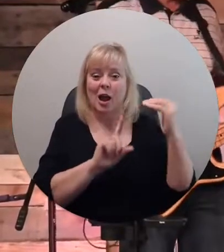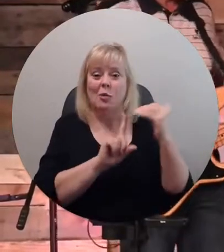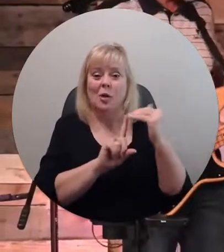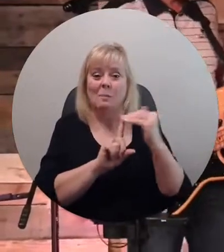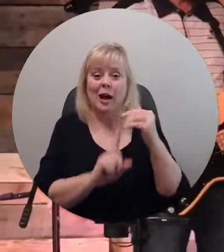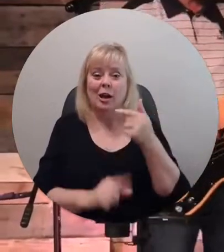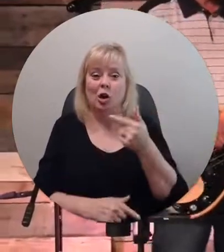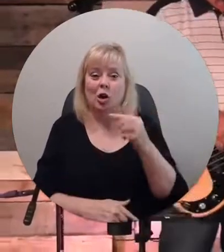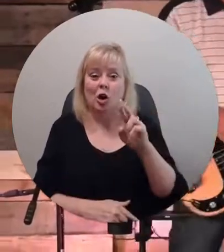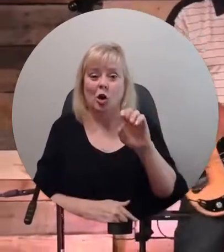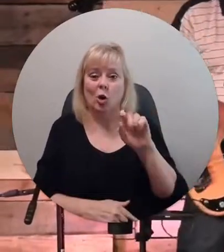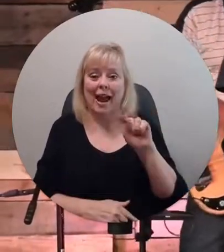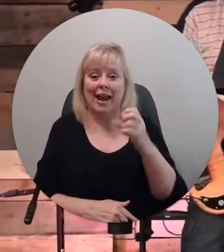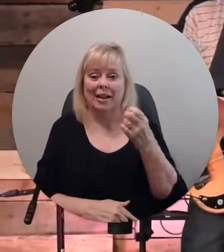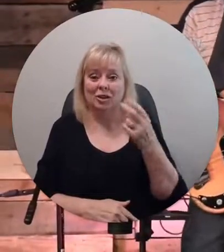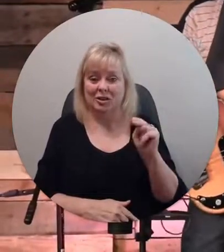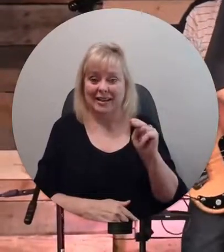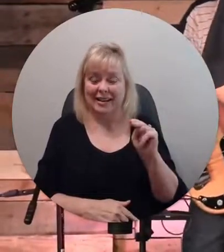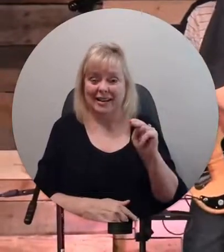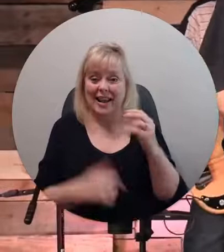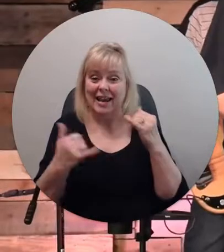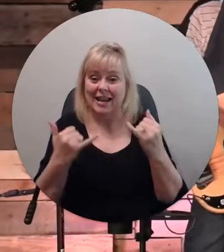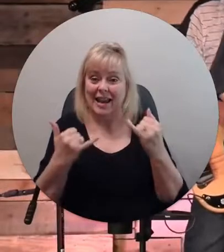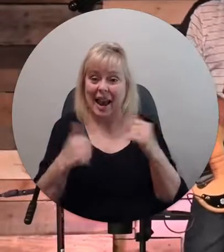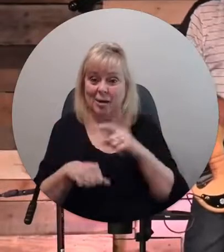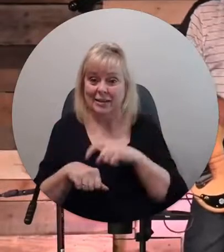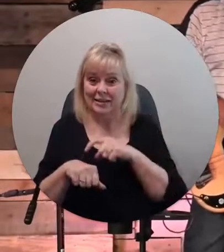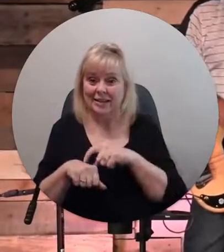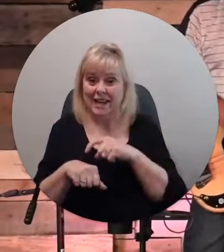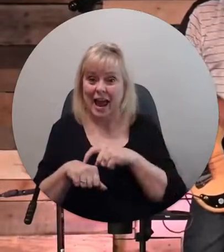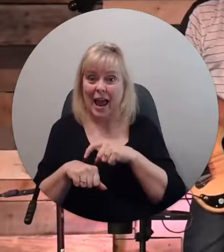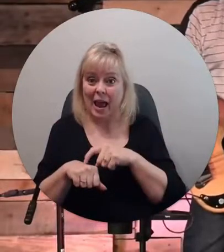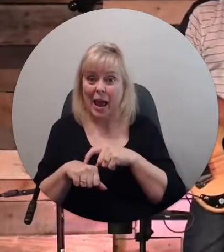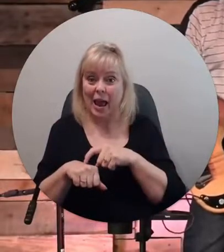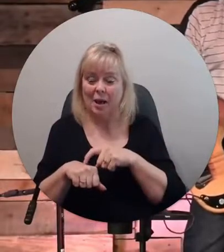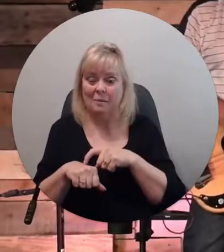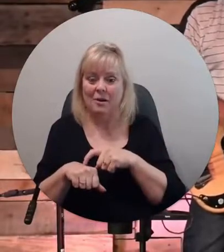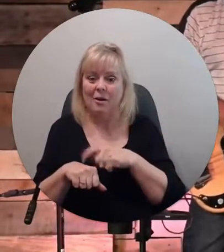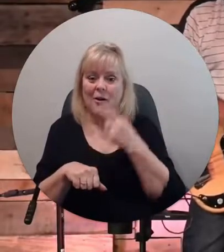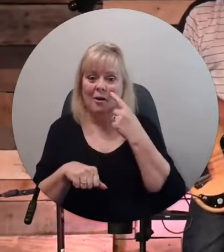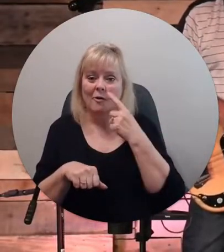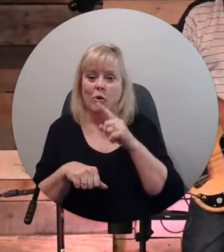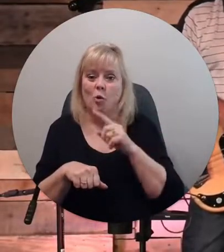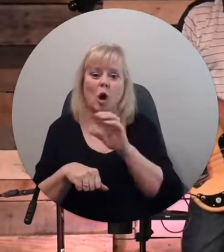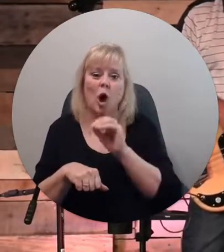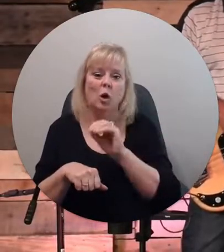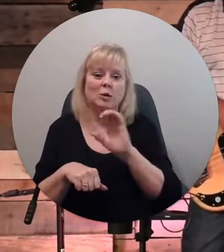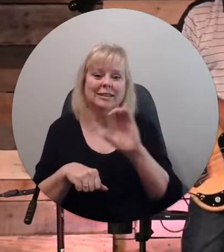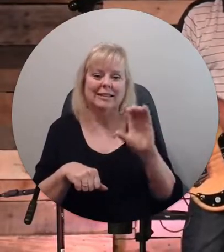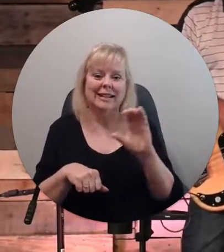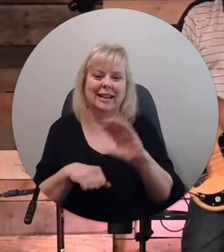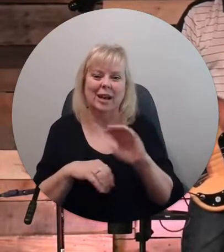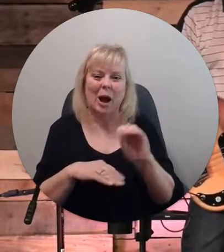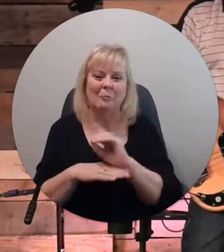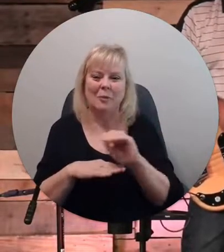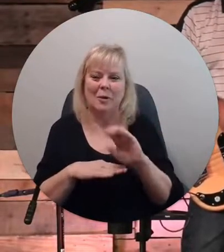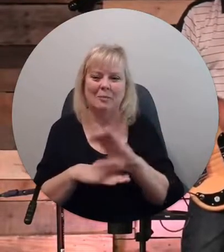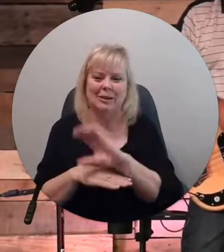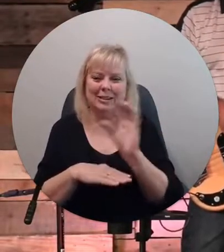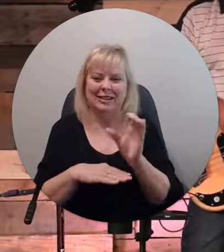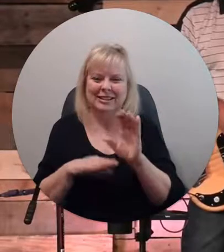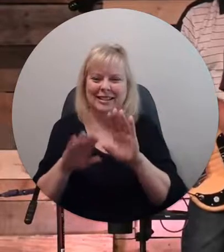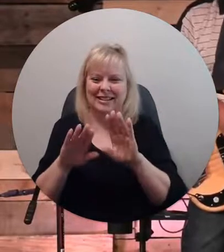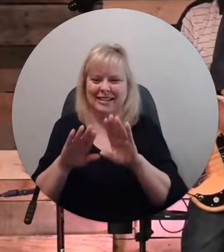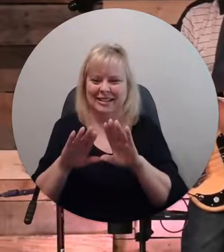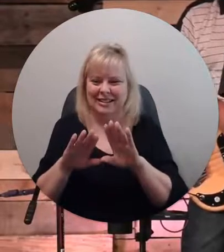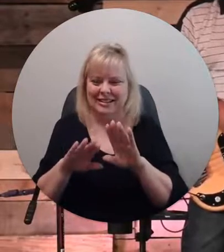only not too early, we may be getting a little bit of a late start on Operation Christmas Child giving this year. And so there's a box out